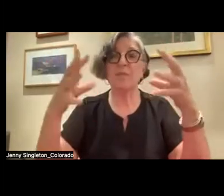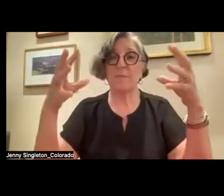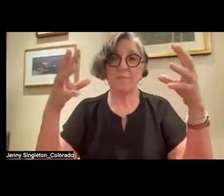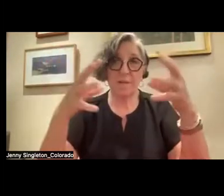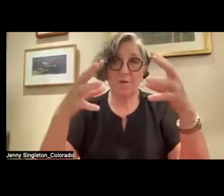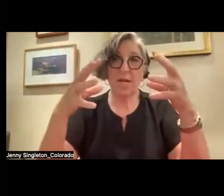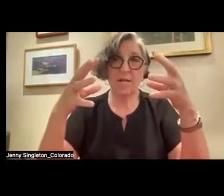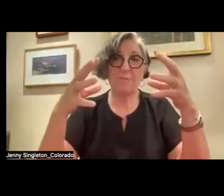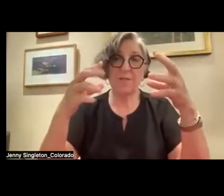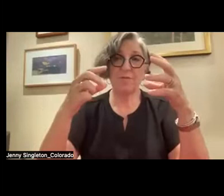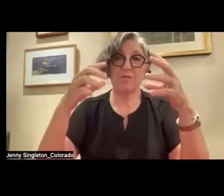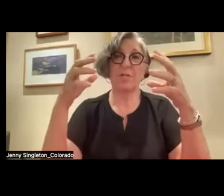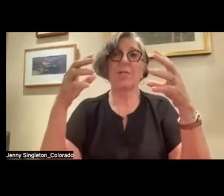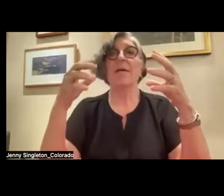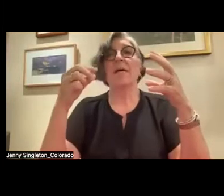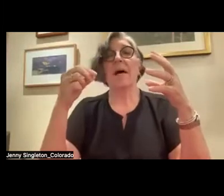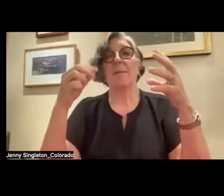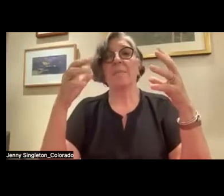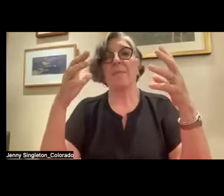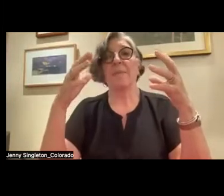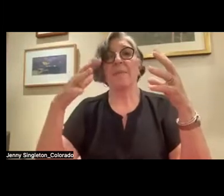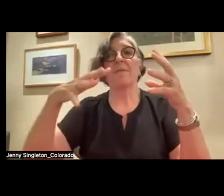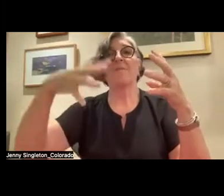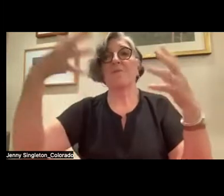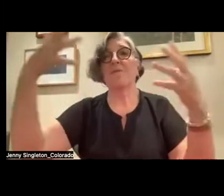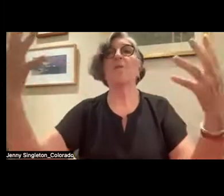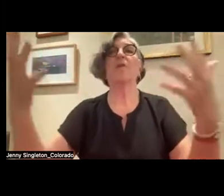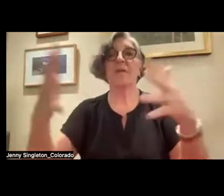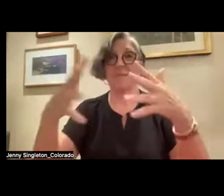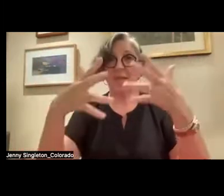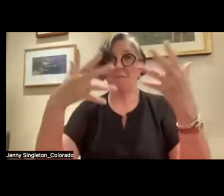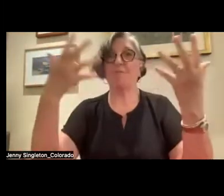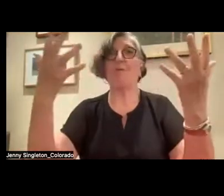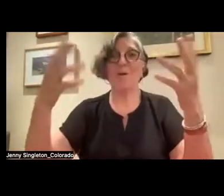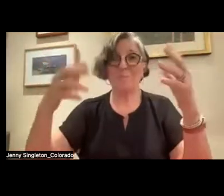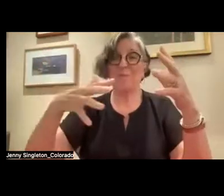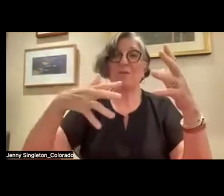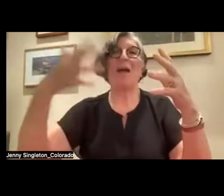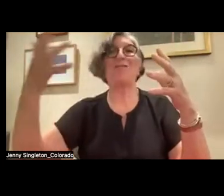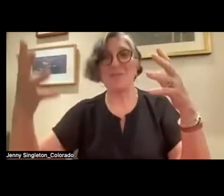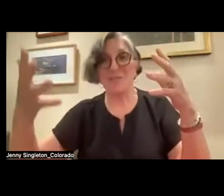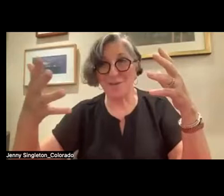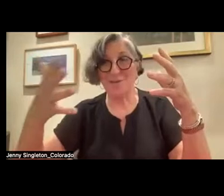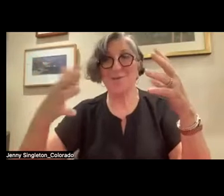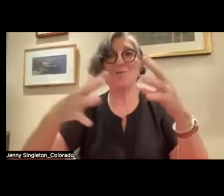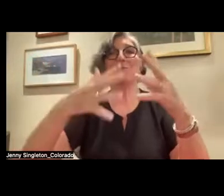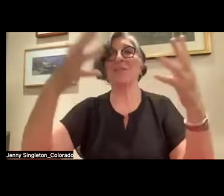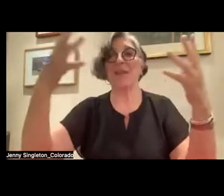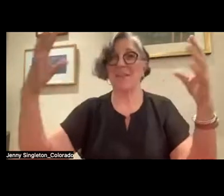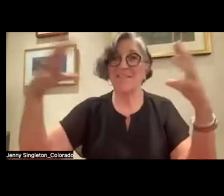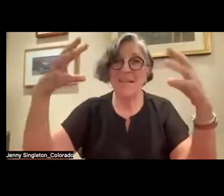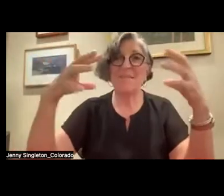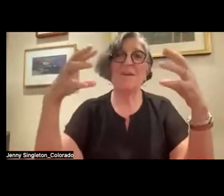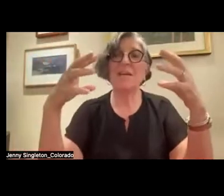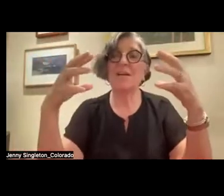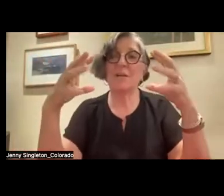schools that have been created for deaf children, deaf communities then form from the graduates of those schools, and